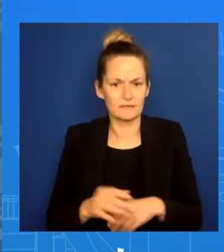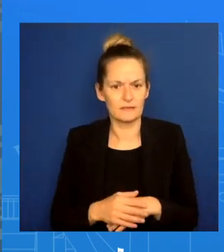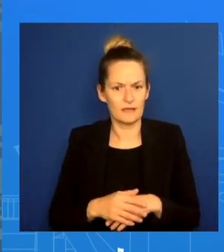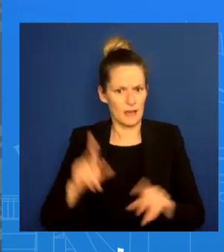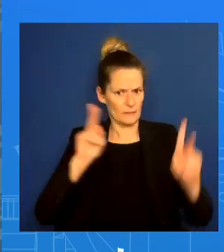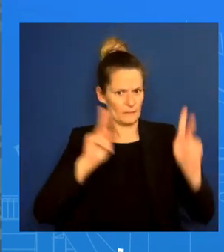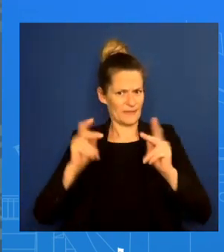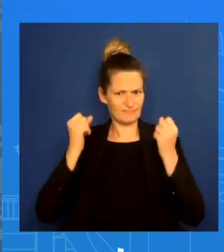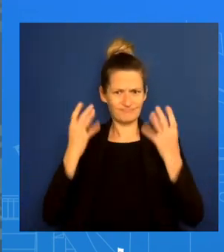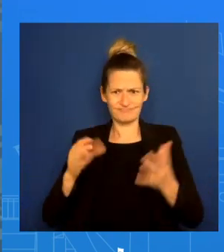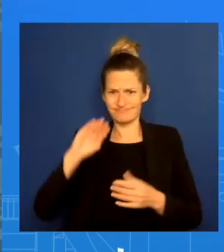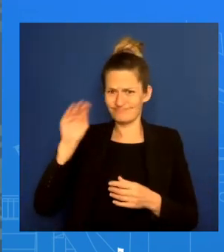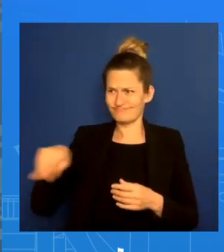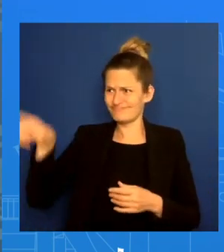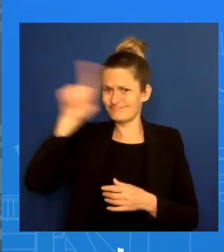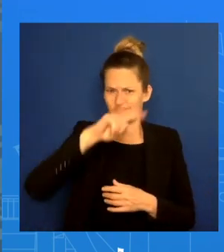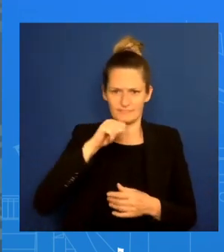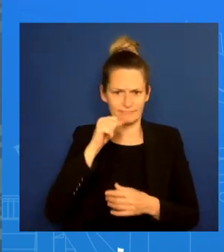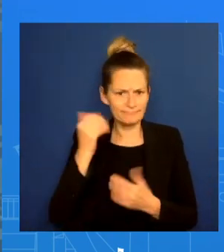as well.